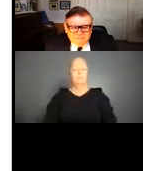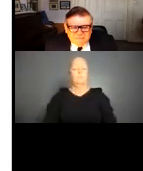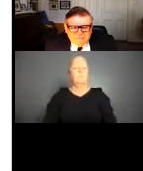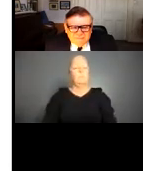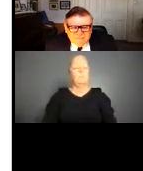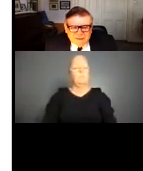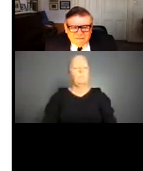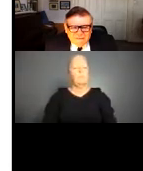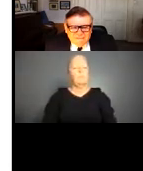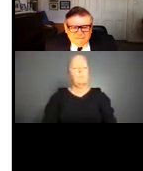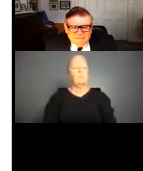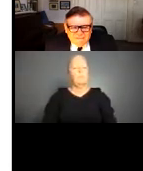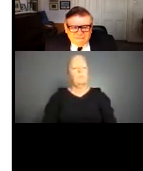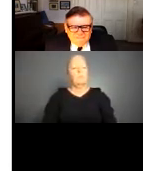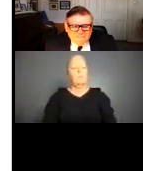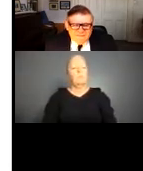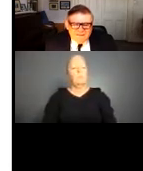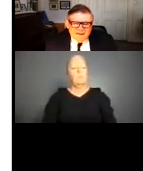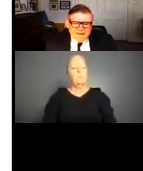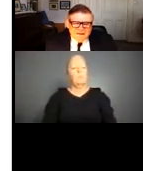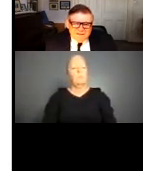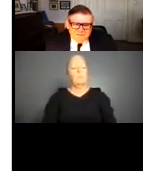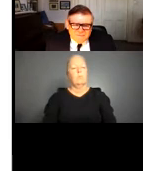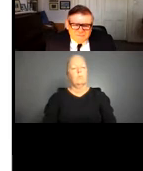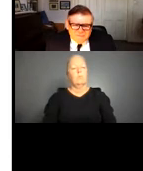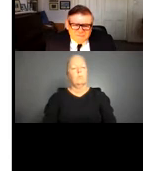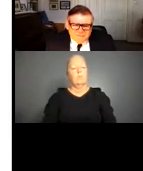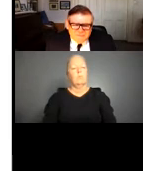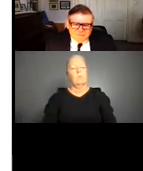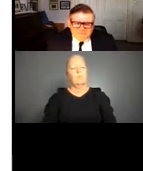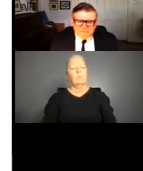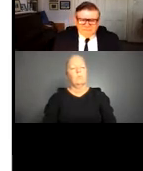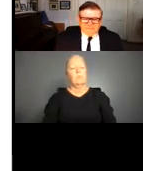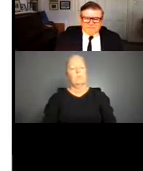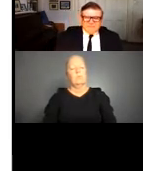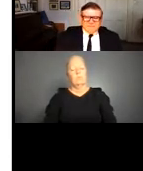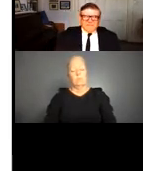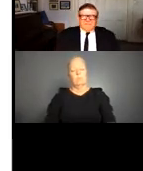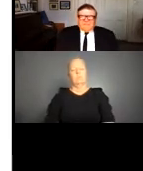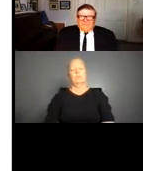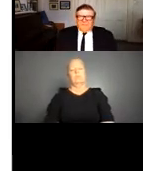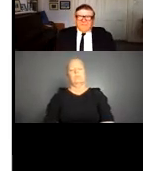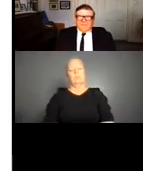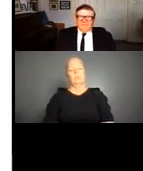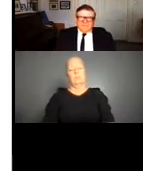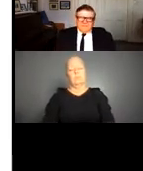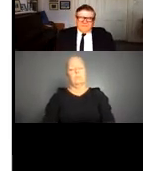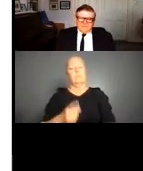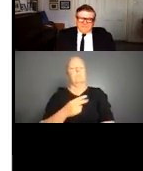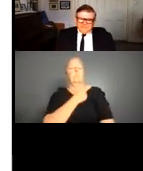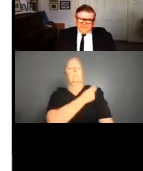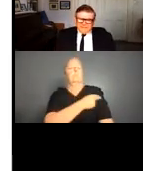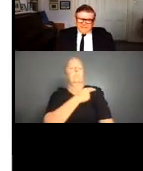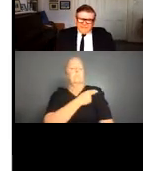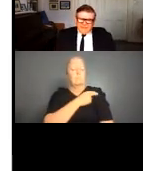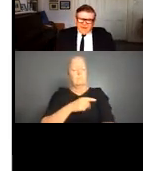Our old idea of denying legal capacity to people came very much from a medical or biomedical